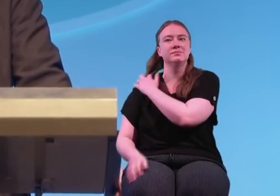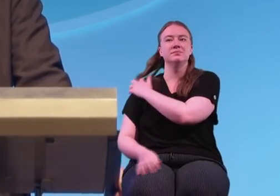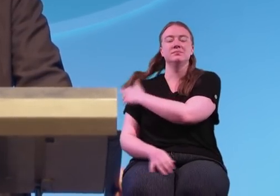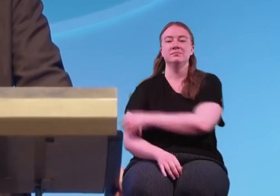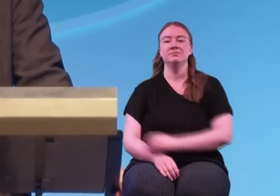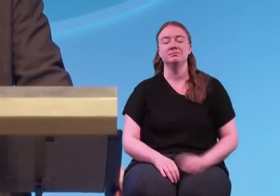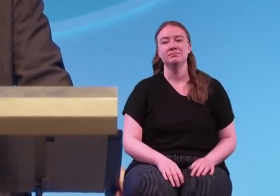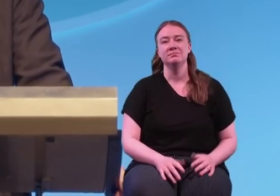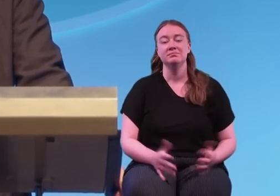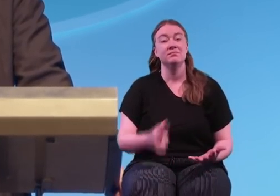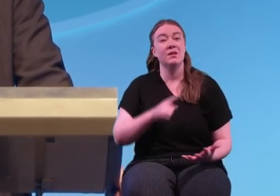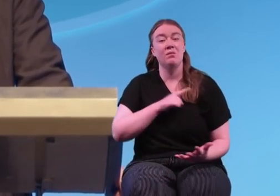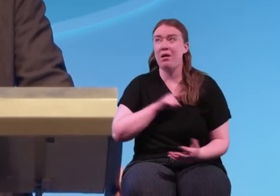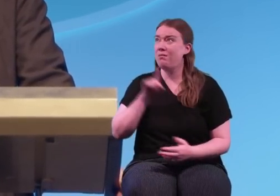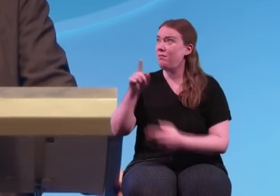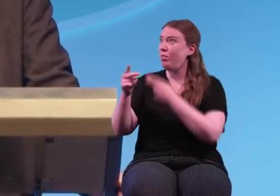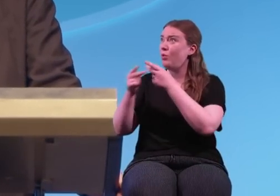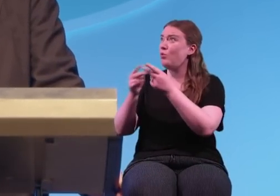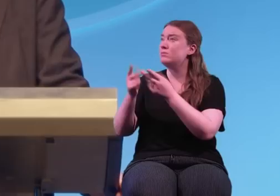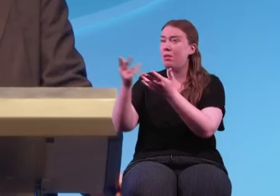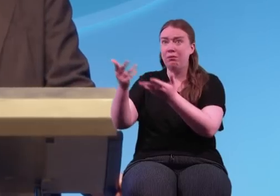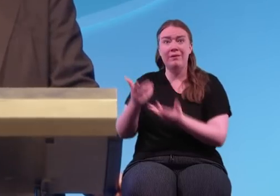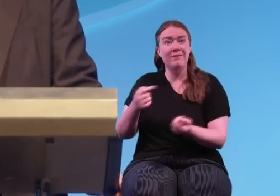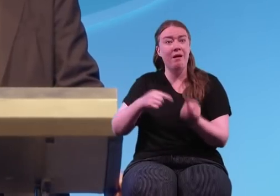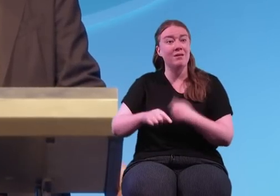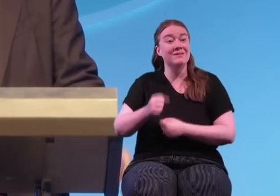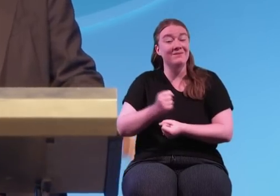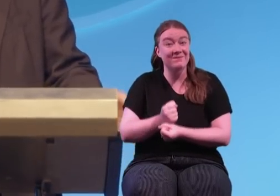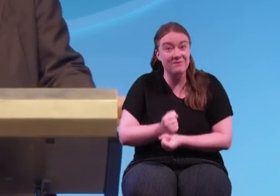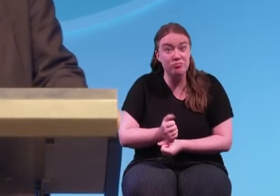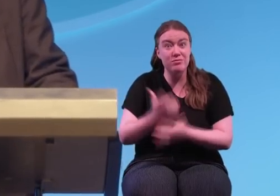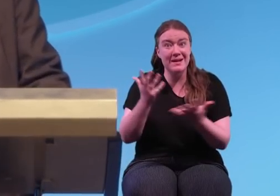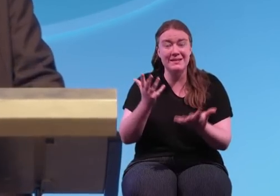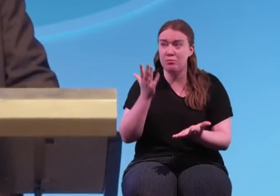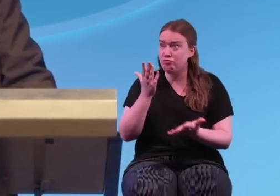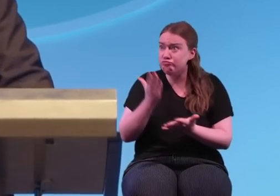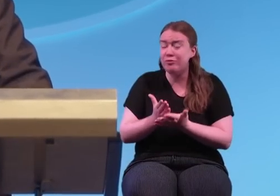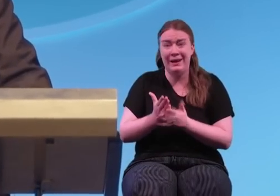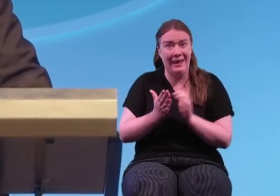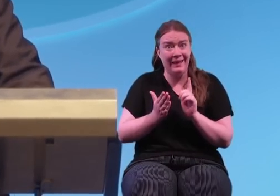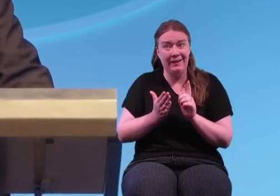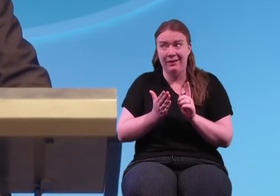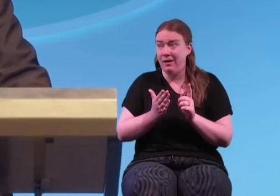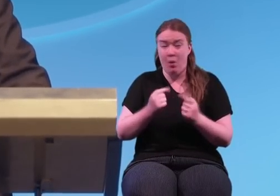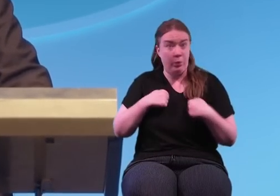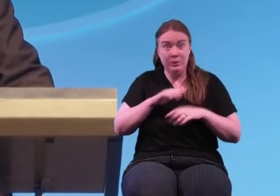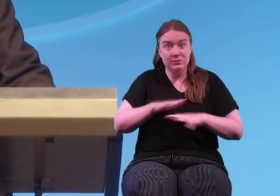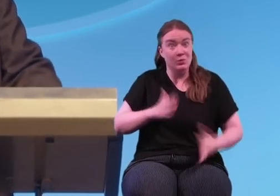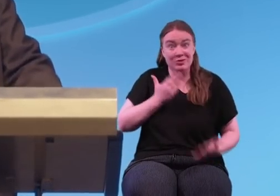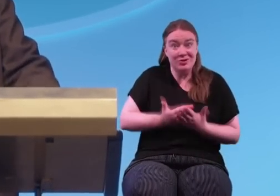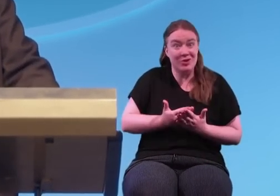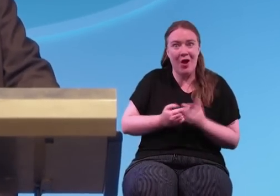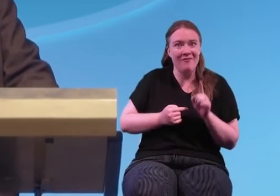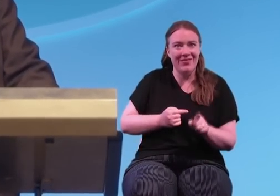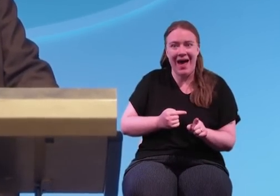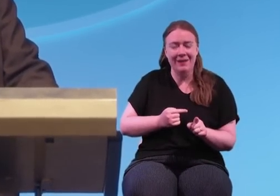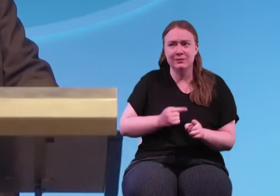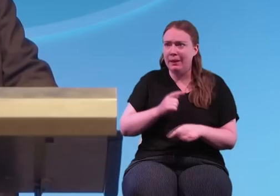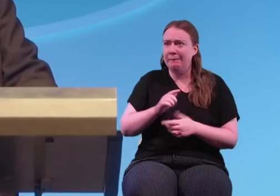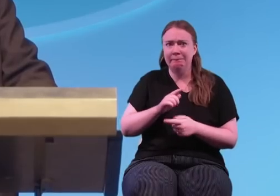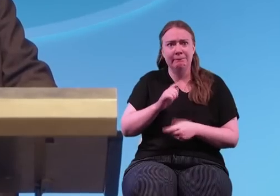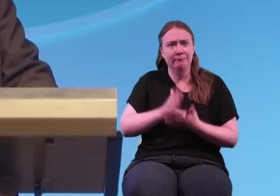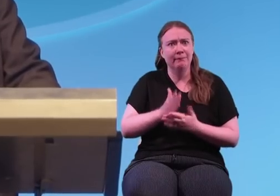pride. It is offensive. It is offensive both morally, because it's saying to people, you mean I can't be good